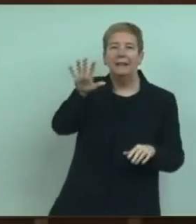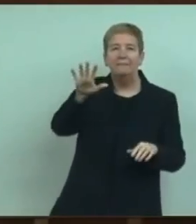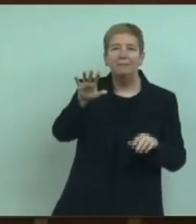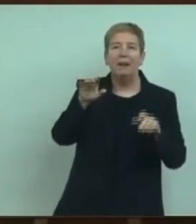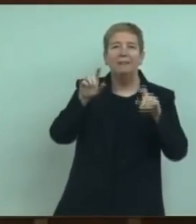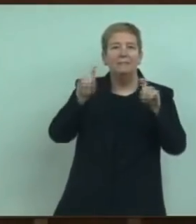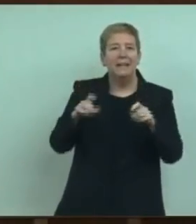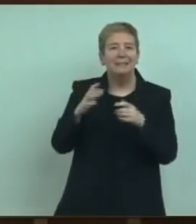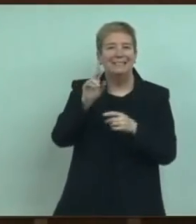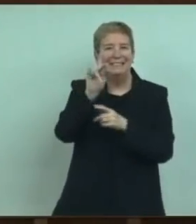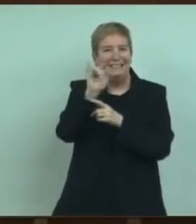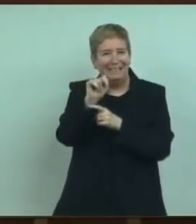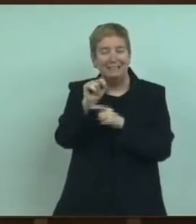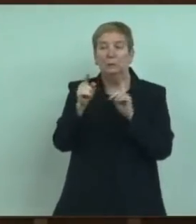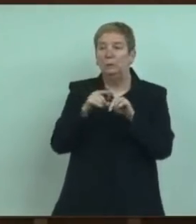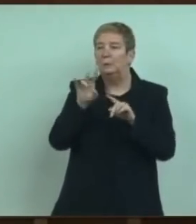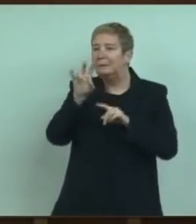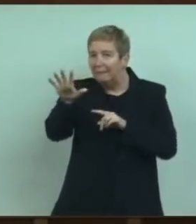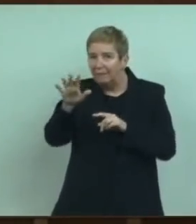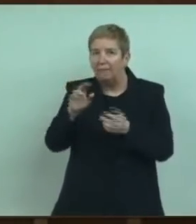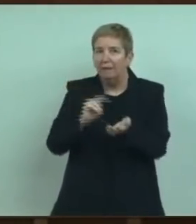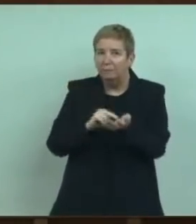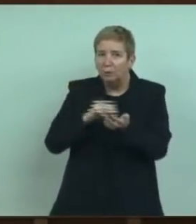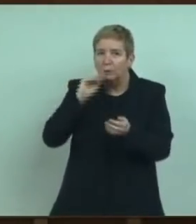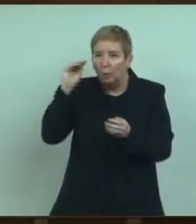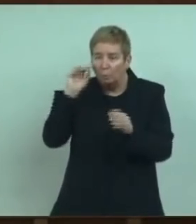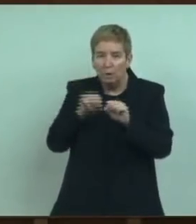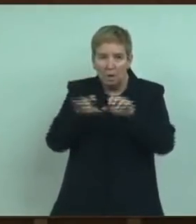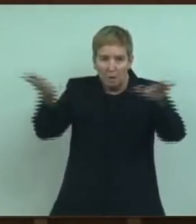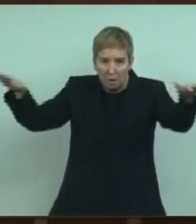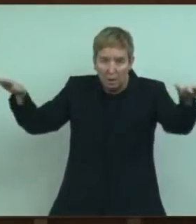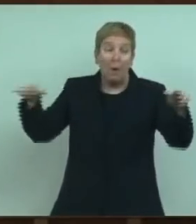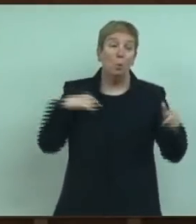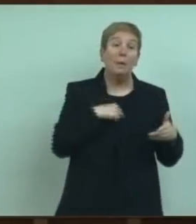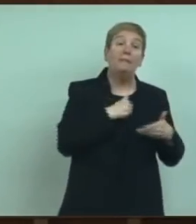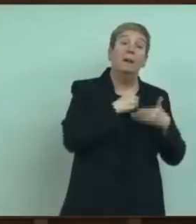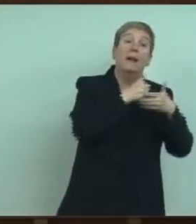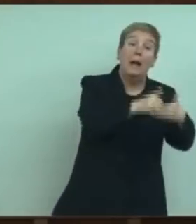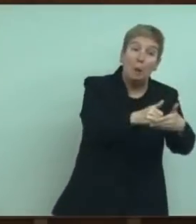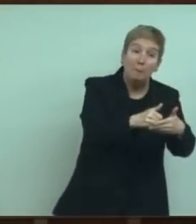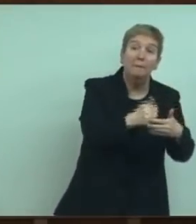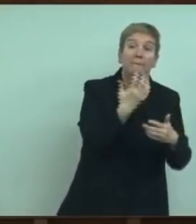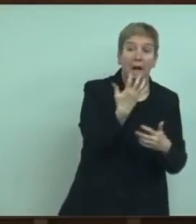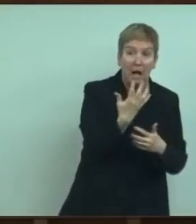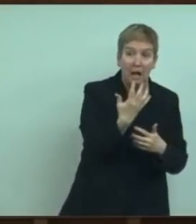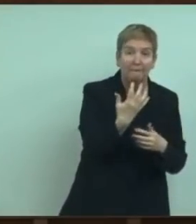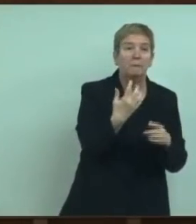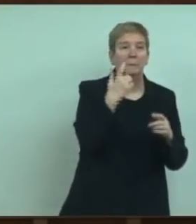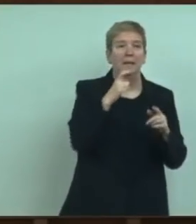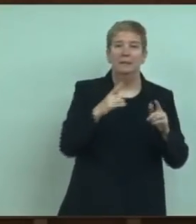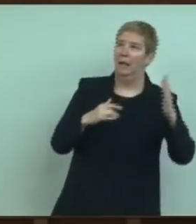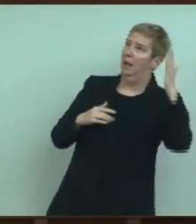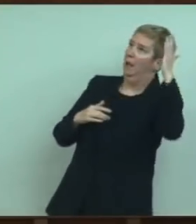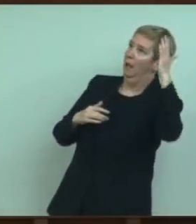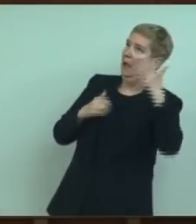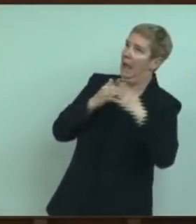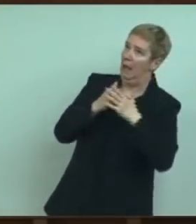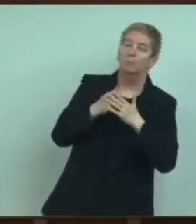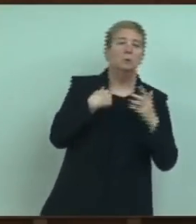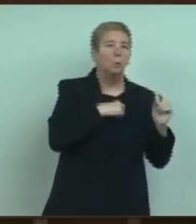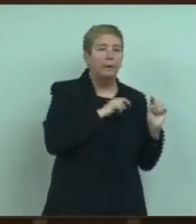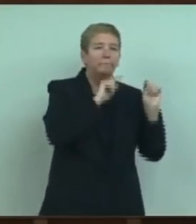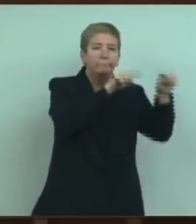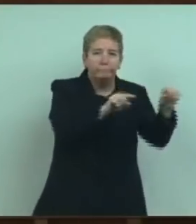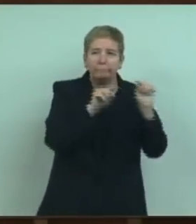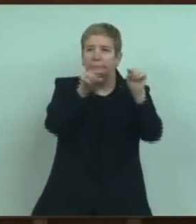nursing homes across the state. And we've assisted 5 of them, not because they had positive cases, but because they wanted our help in doing surveillance. So we're in